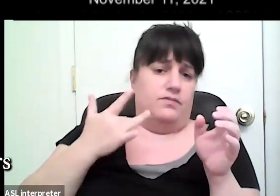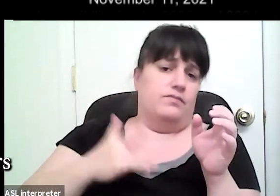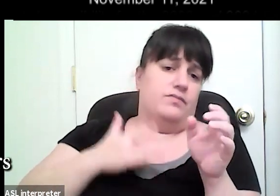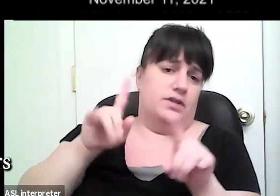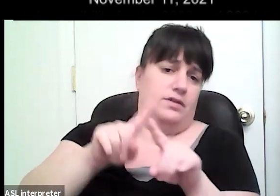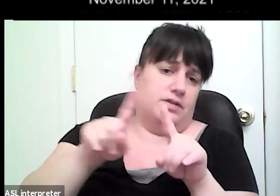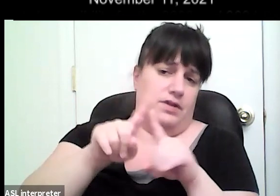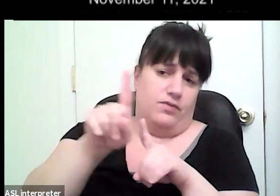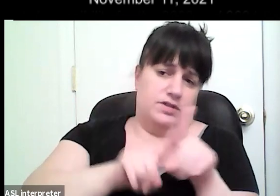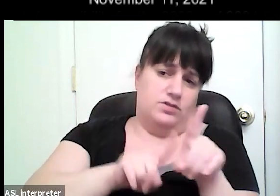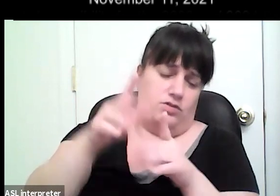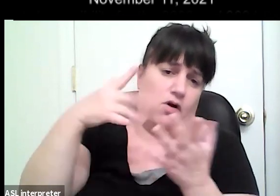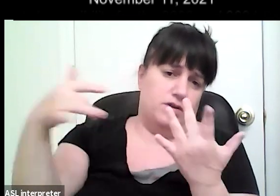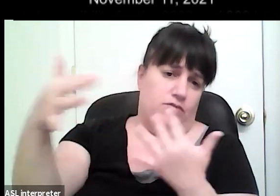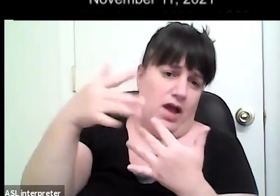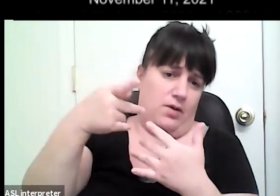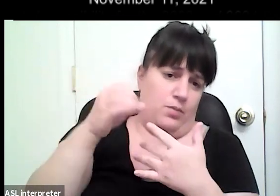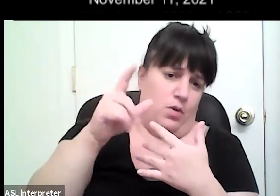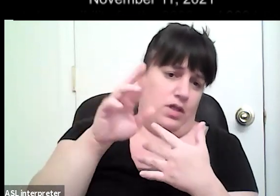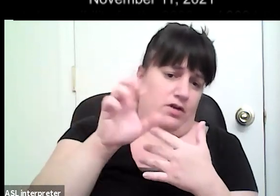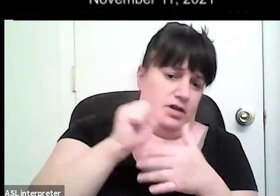different stars around Polaris.